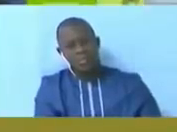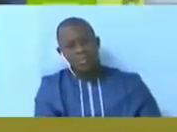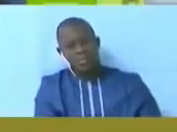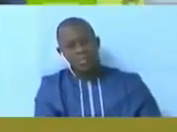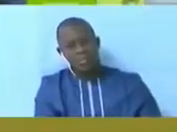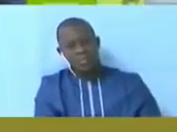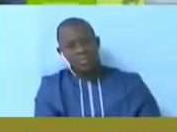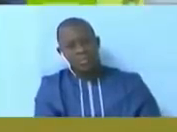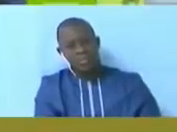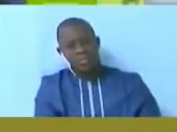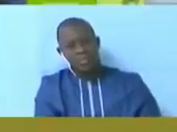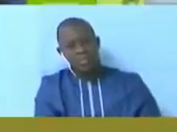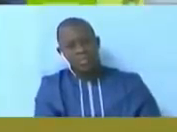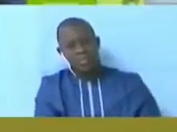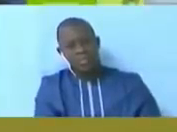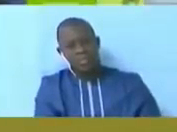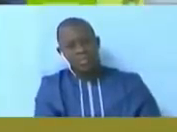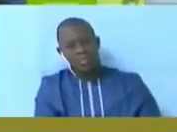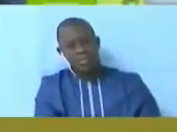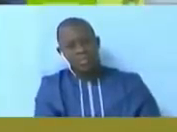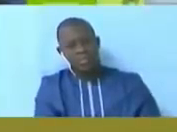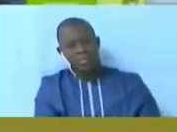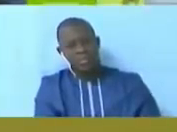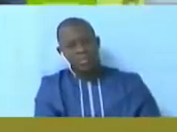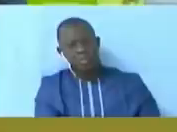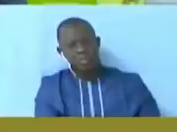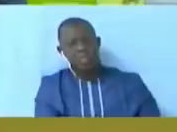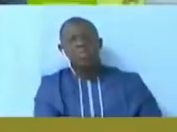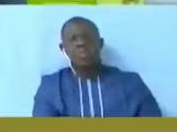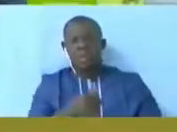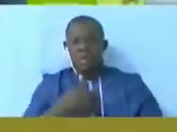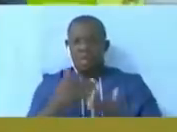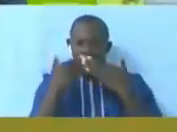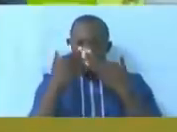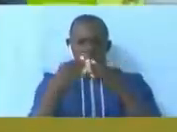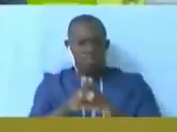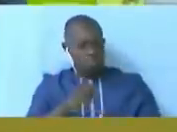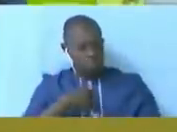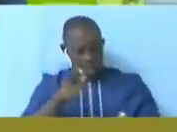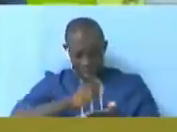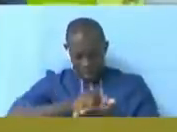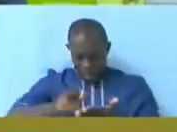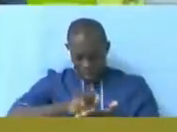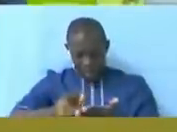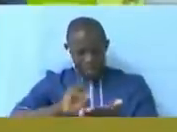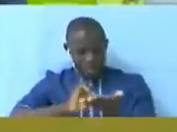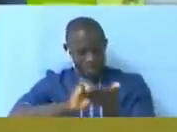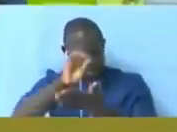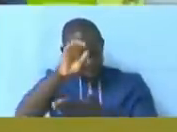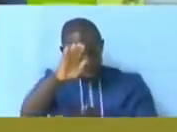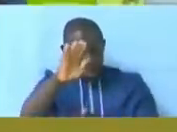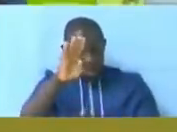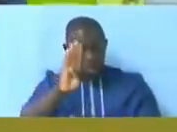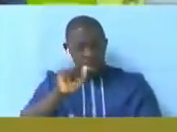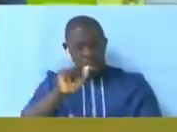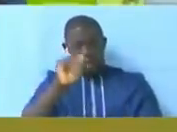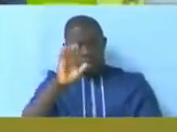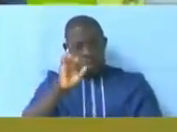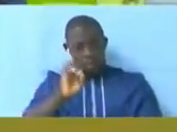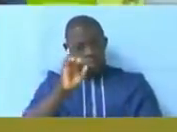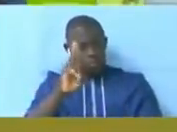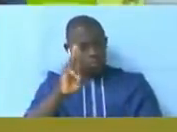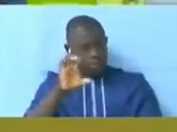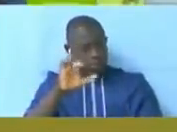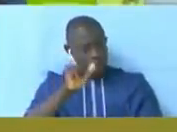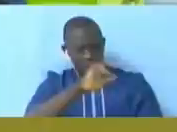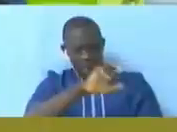kuma hormantam balebe ka later on yinkono. I said to him, I didn't write to Babkar, I only copied him. Nka entemam Babkar